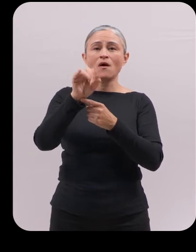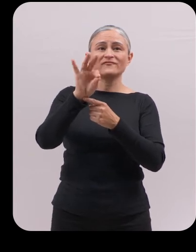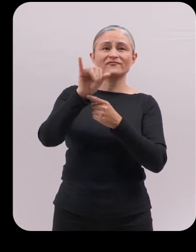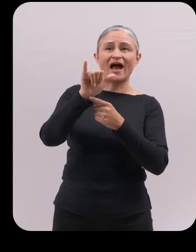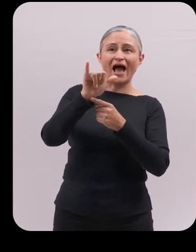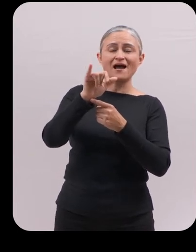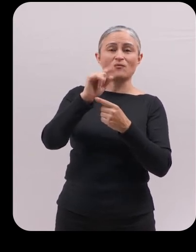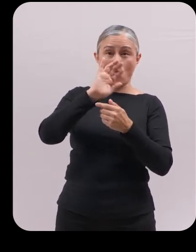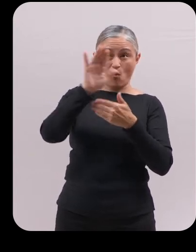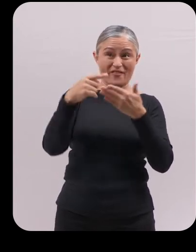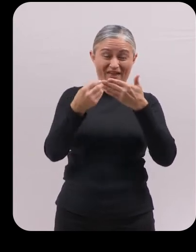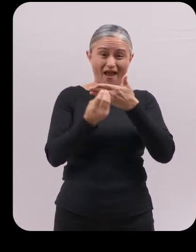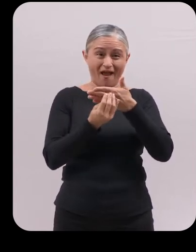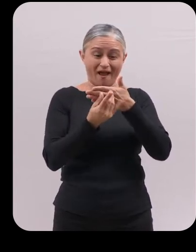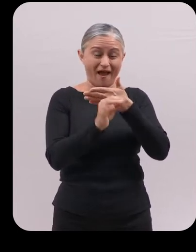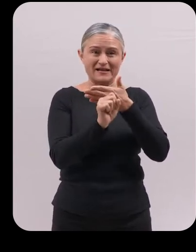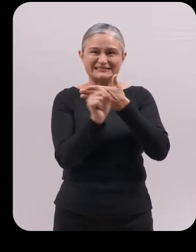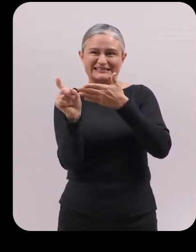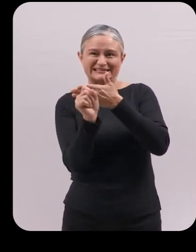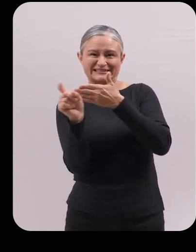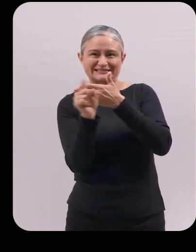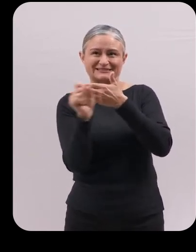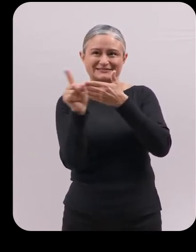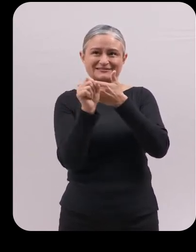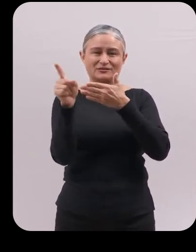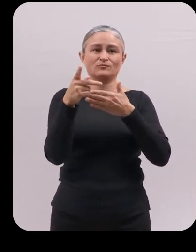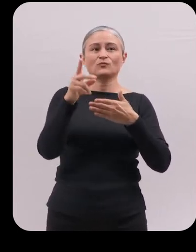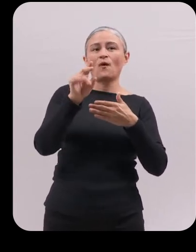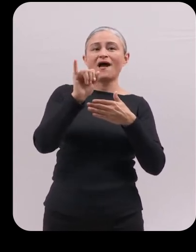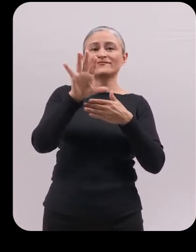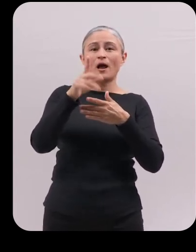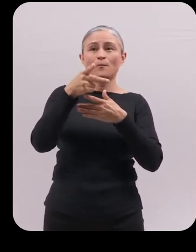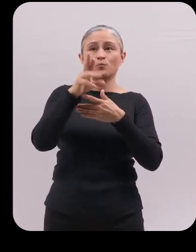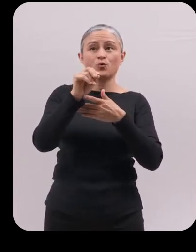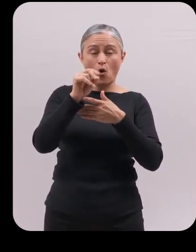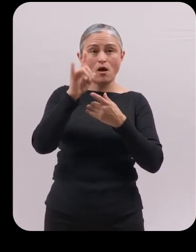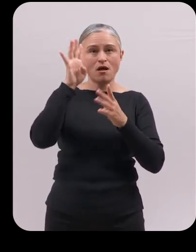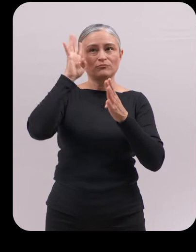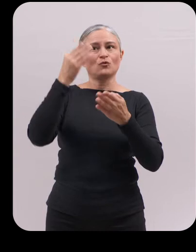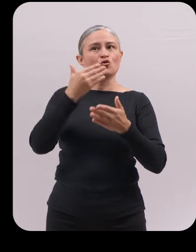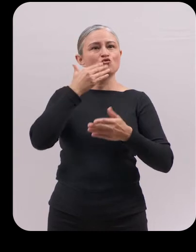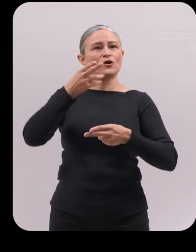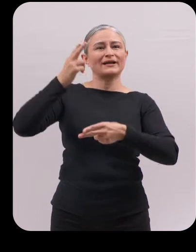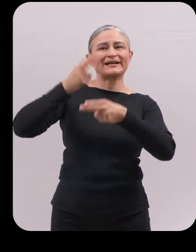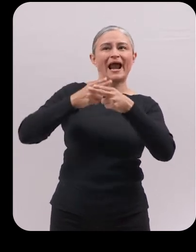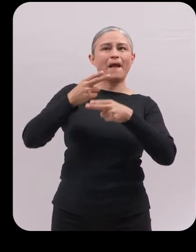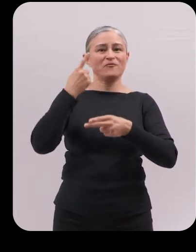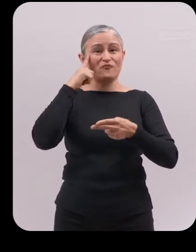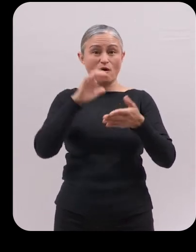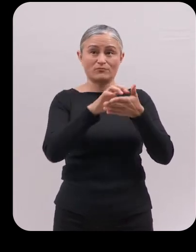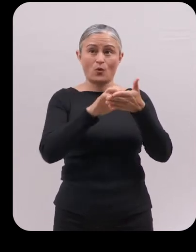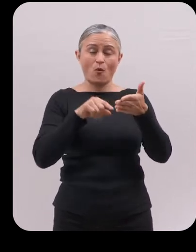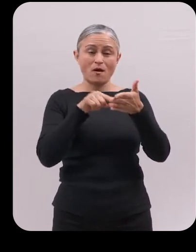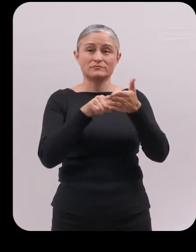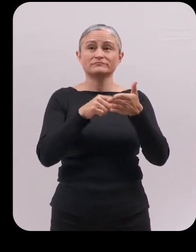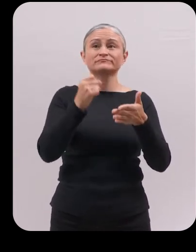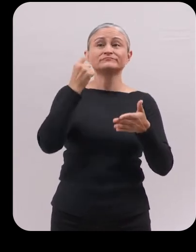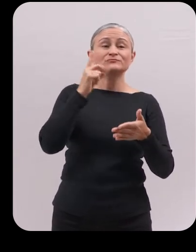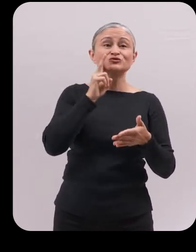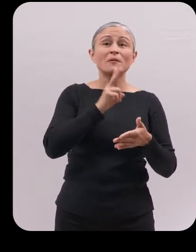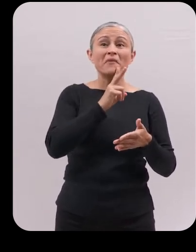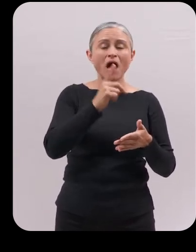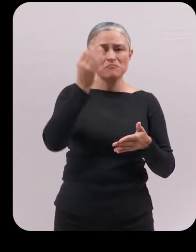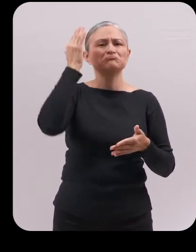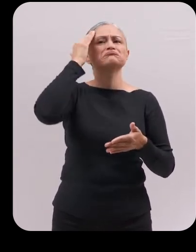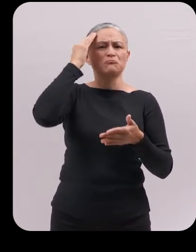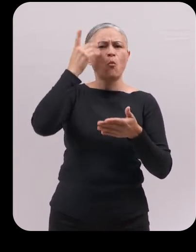1.5 Pro to generate meaningful names in the front-end code. Because Gemini understands the purpose behind Rectangle1,